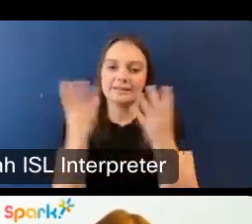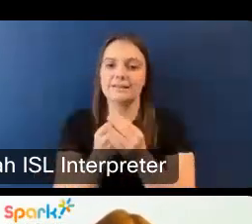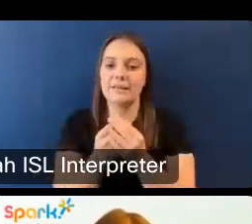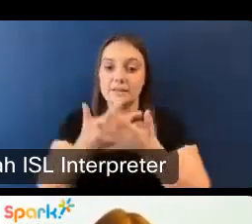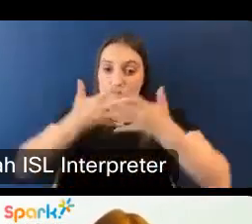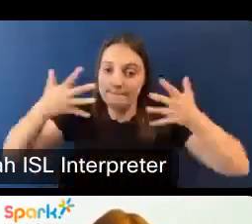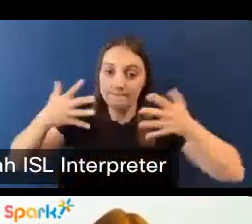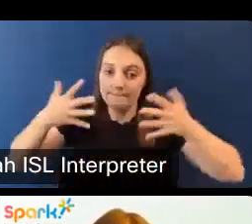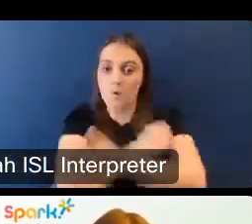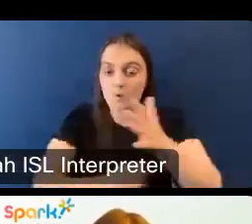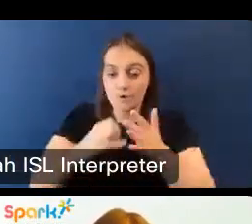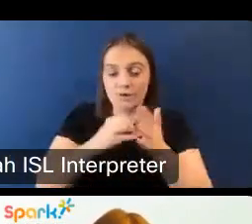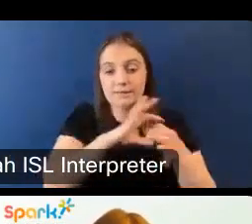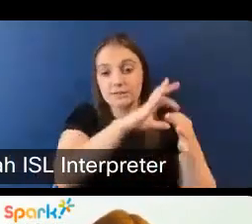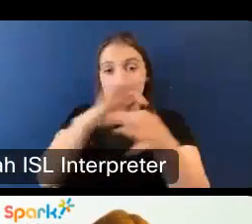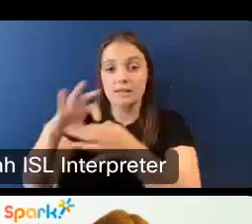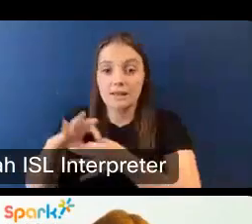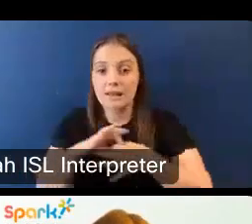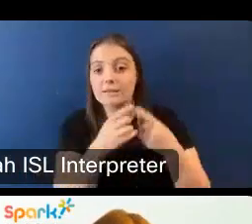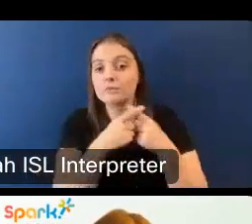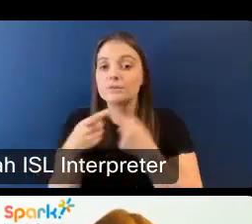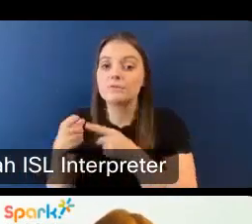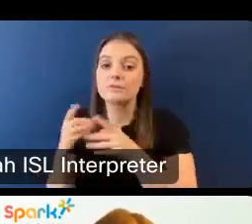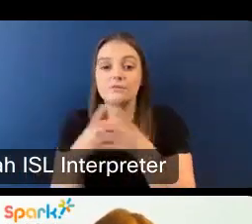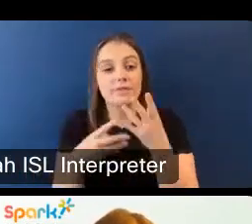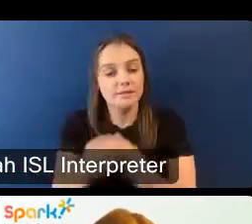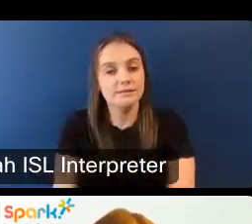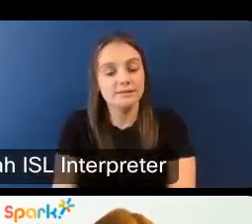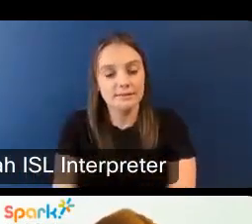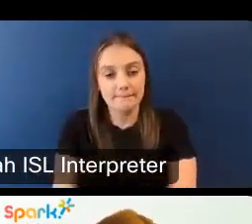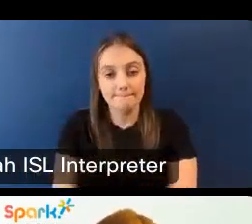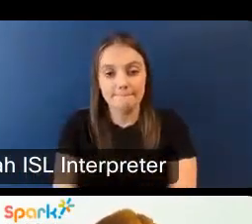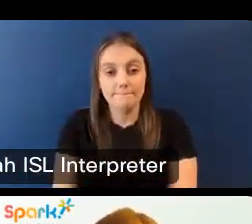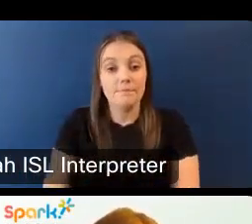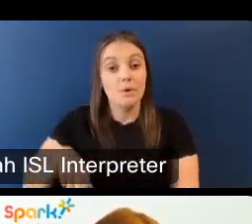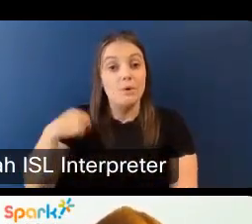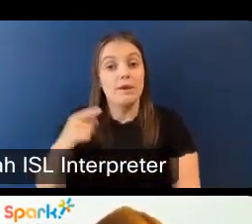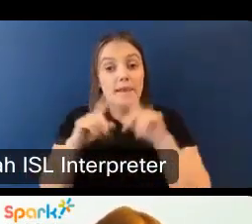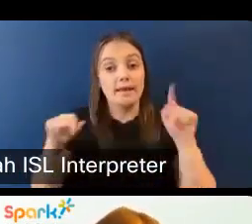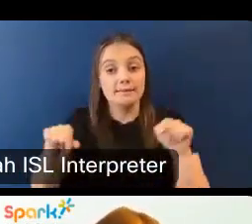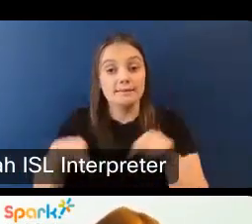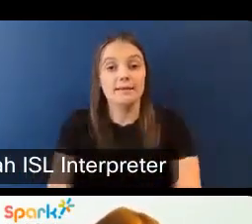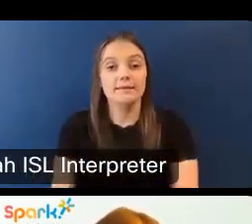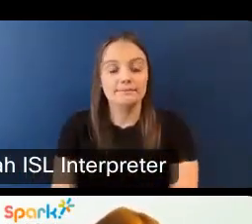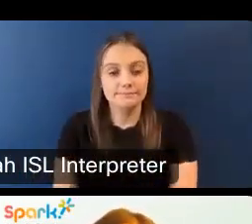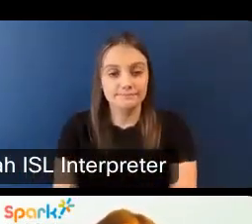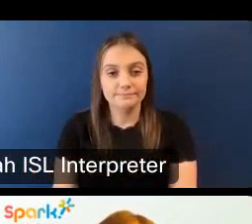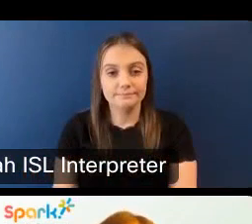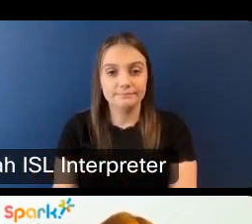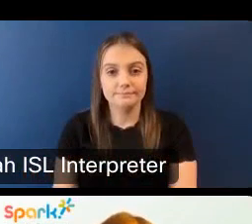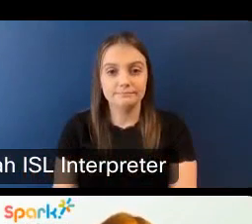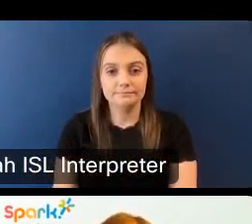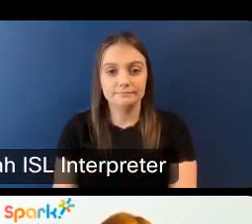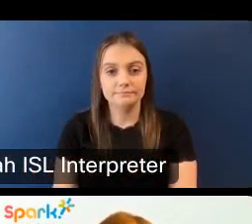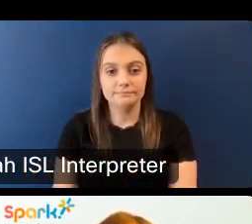that interconnects with other things. So in the next slide, please, Catherine. It